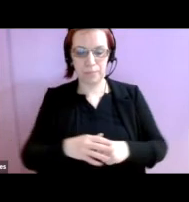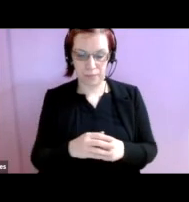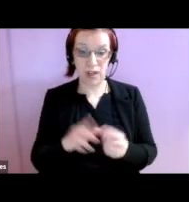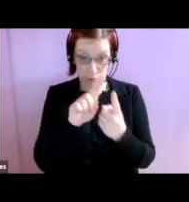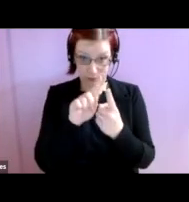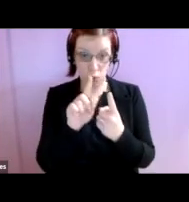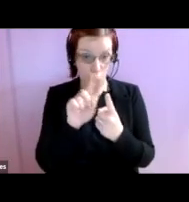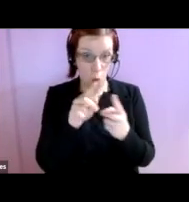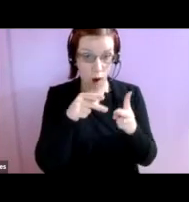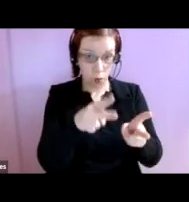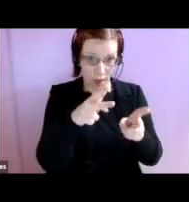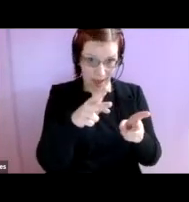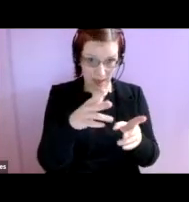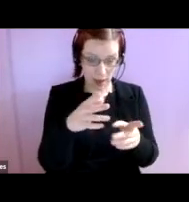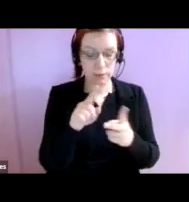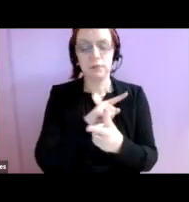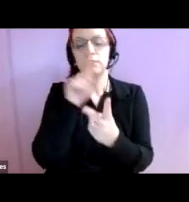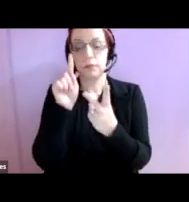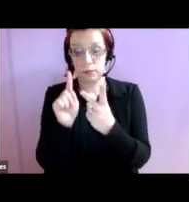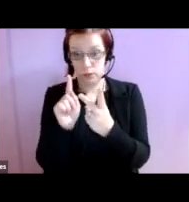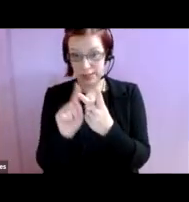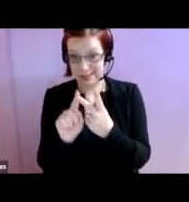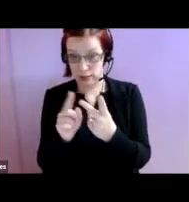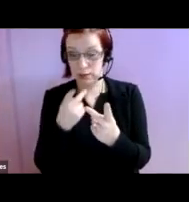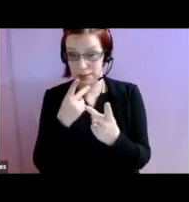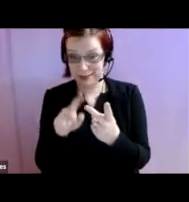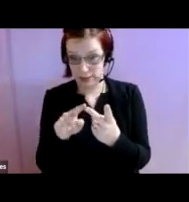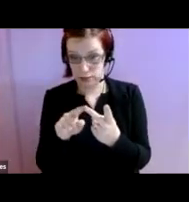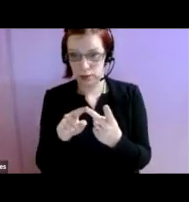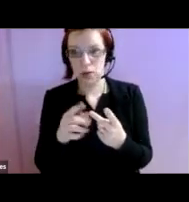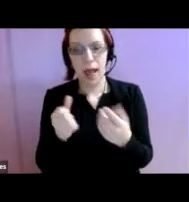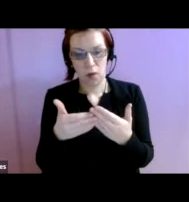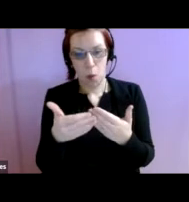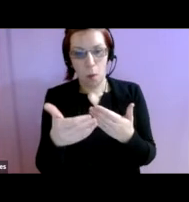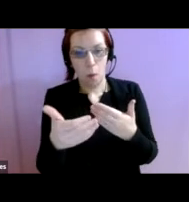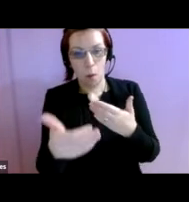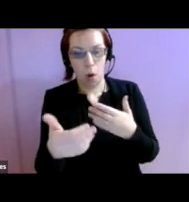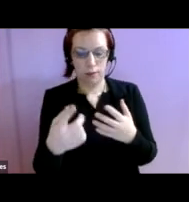those active platforms, there are more stages of isolation,